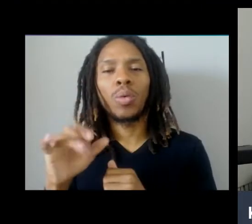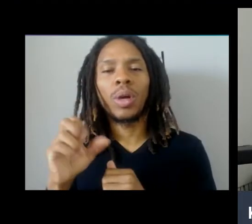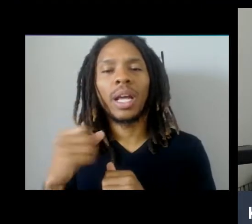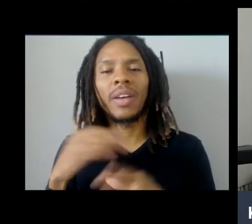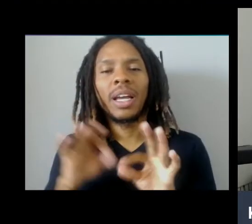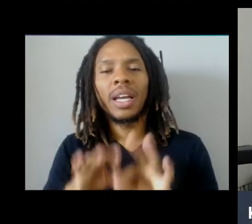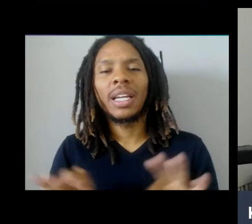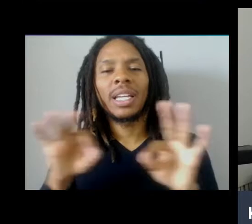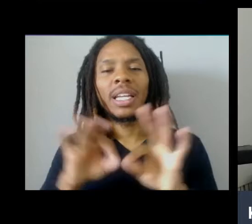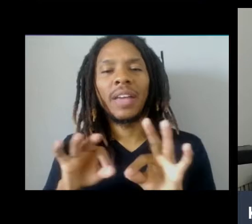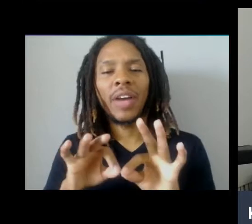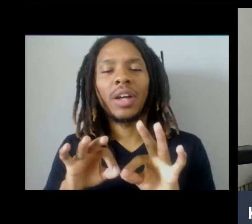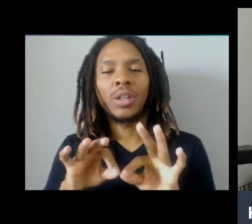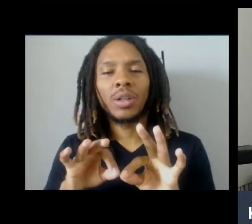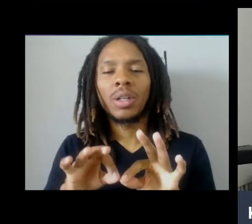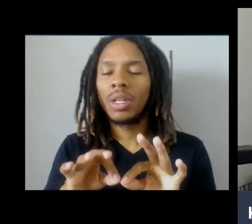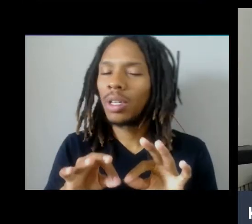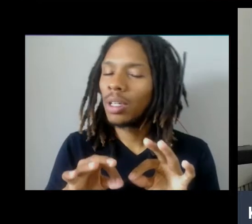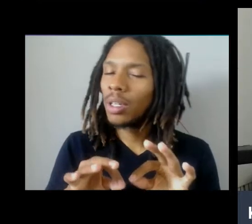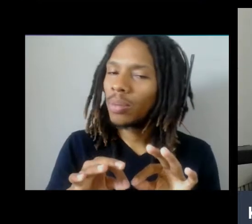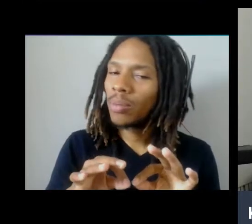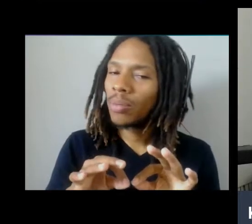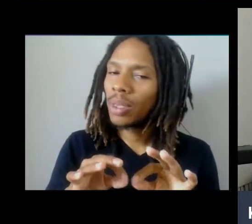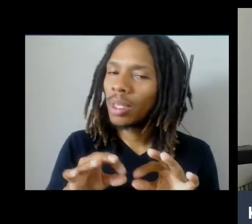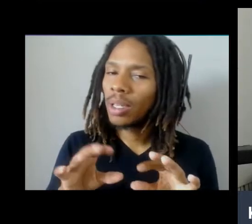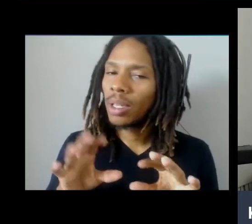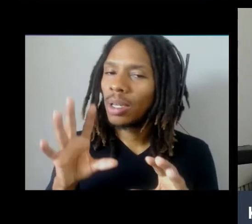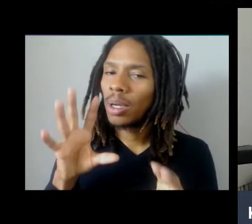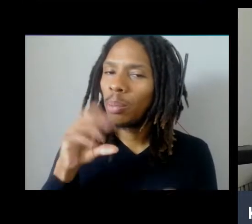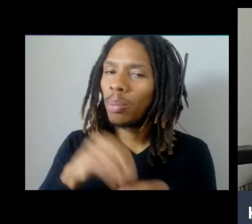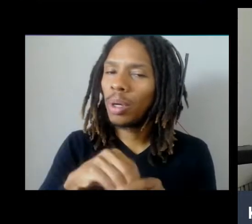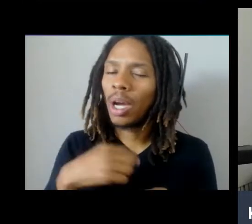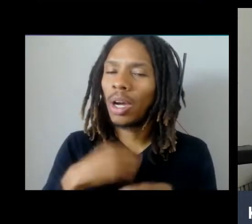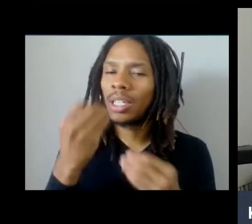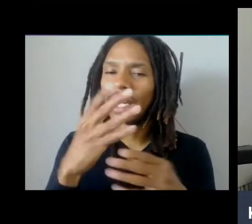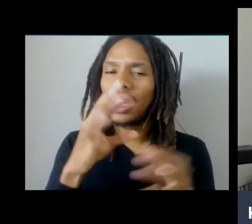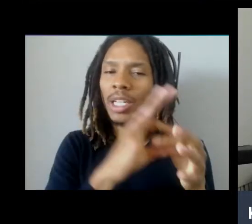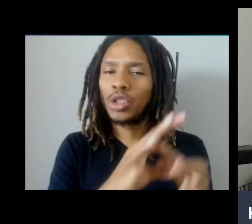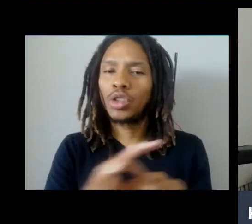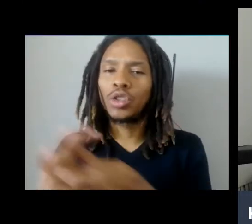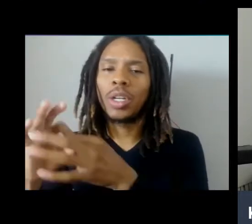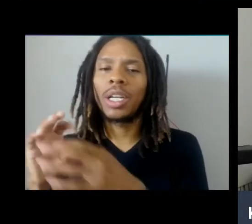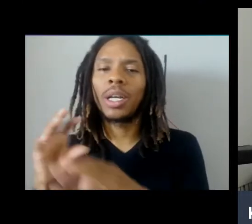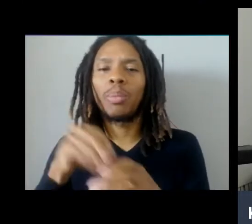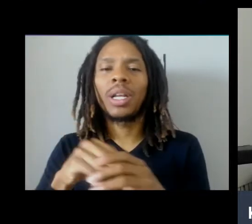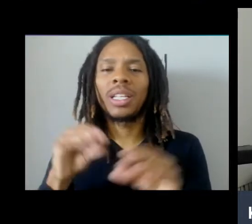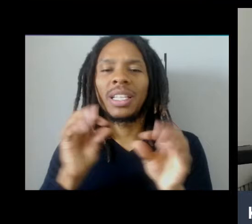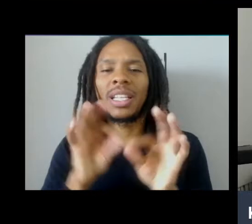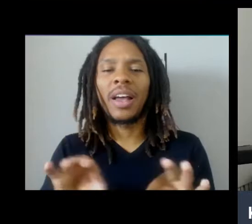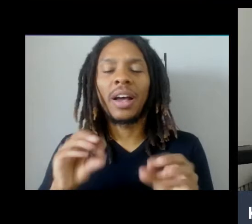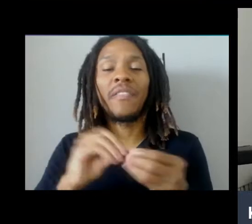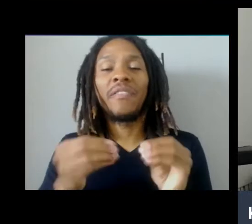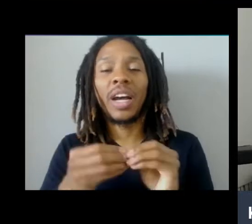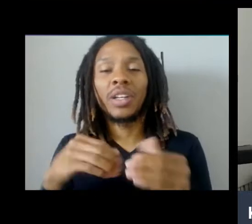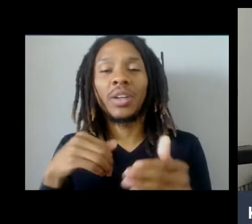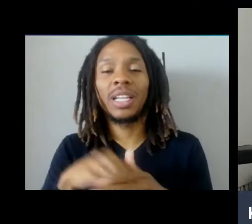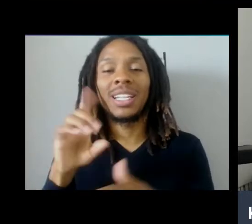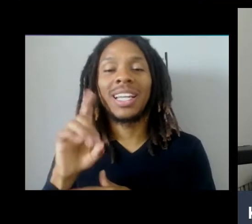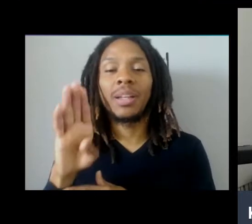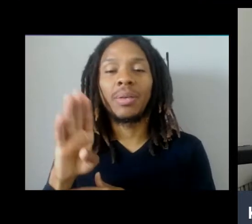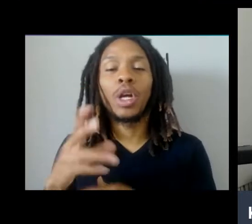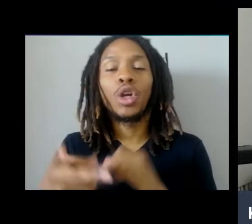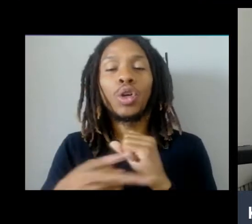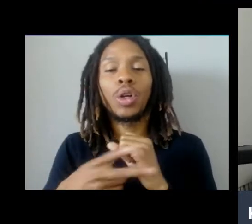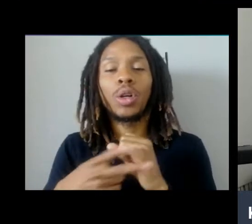would, serialize your data into a string and then store that as a value in the key value database, what you can do is you can store your